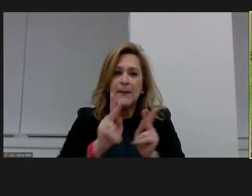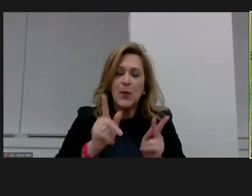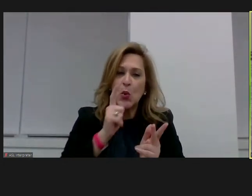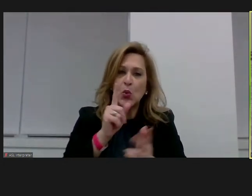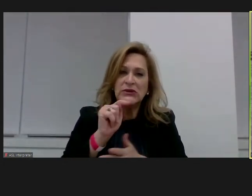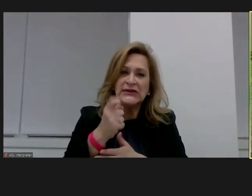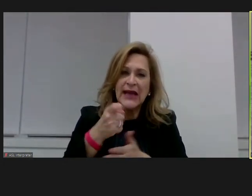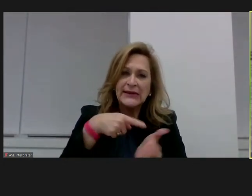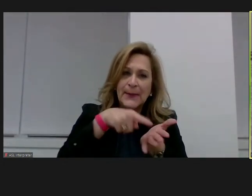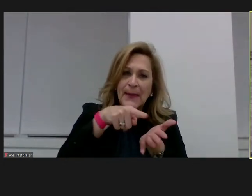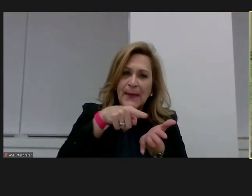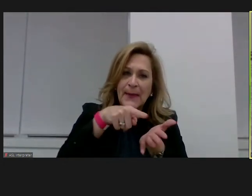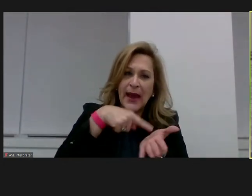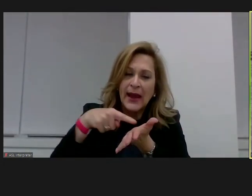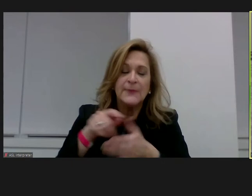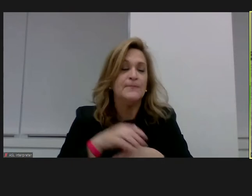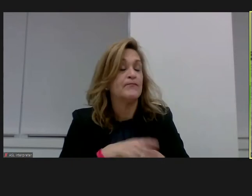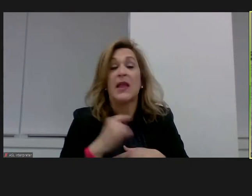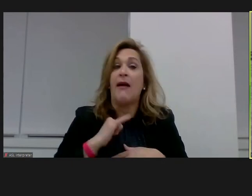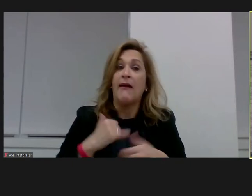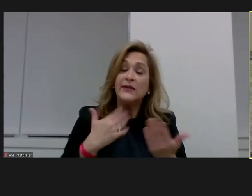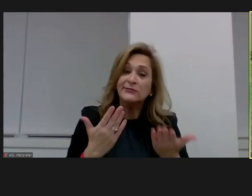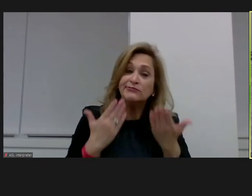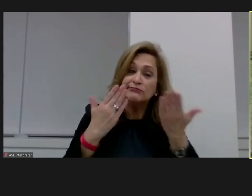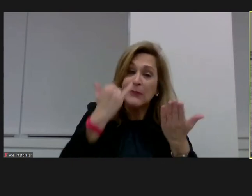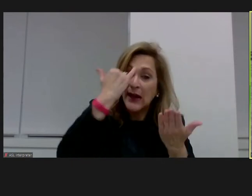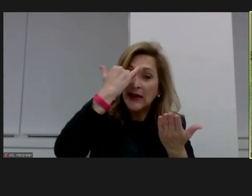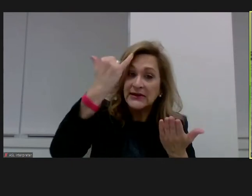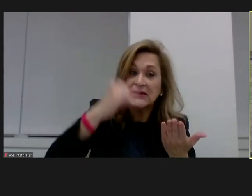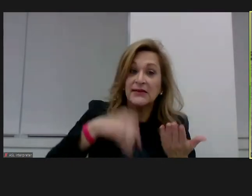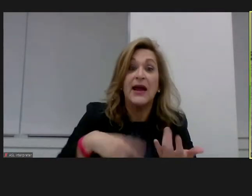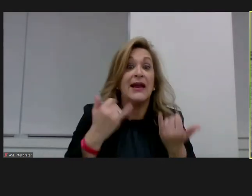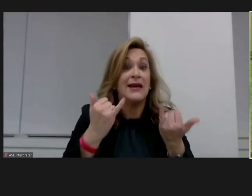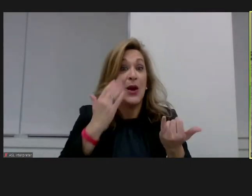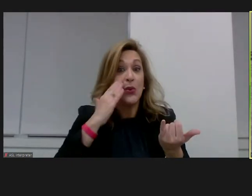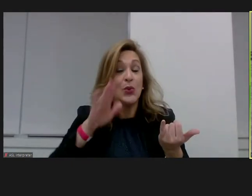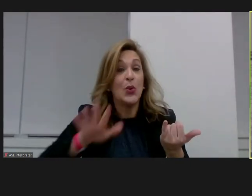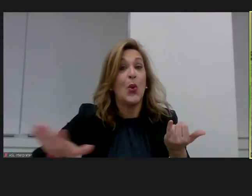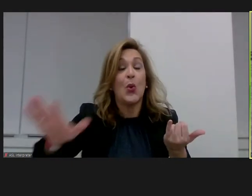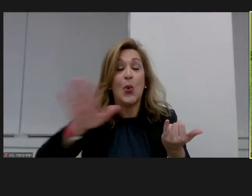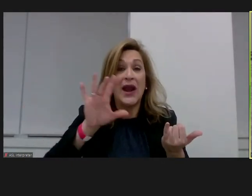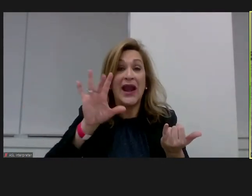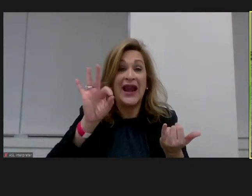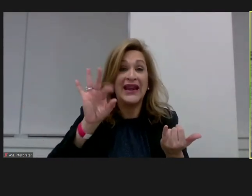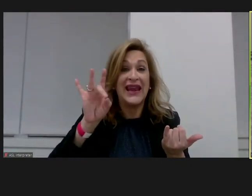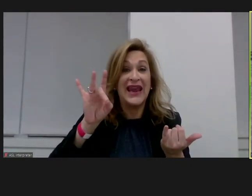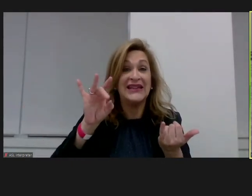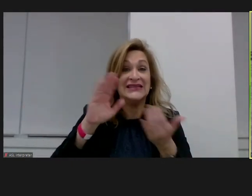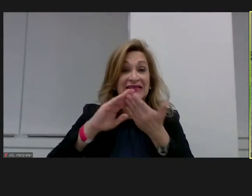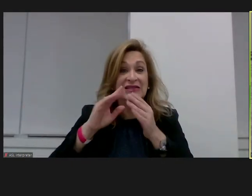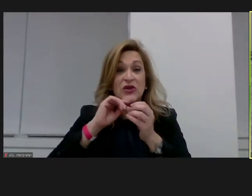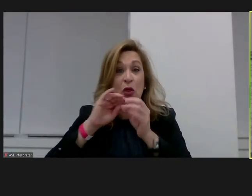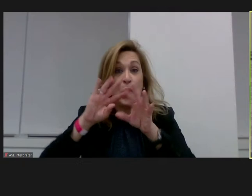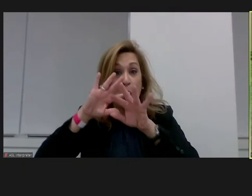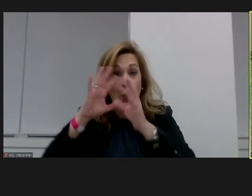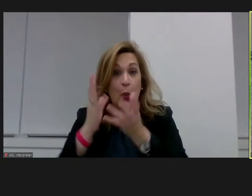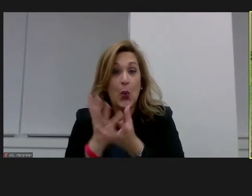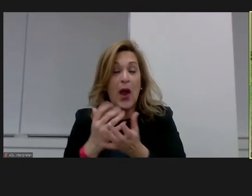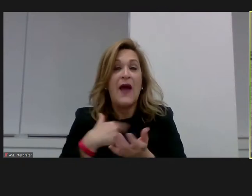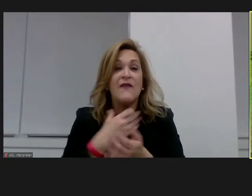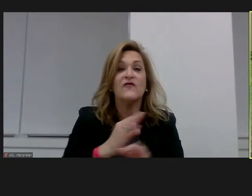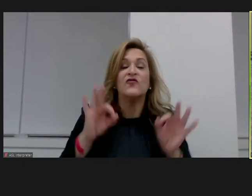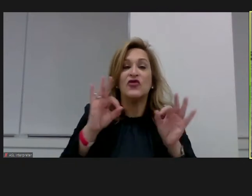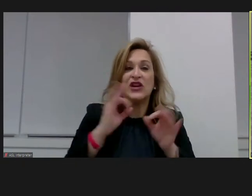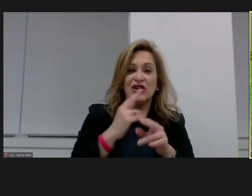transport. 98 cities around the world now have free subways and buses. Last month, Washington,